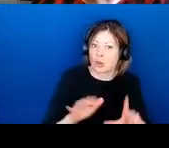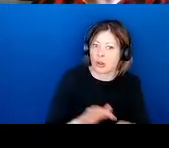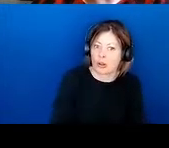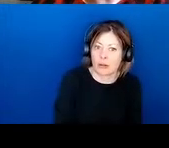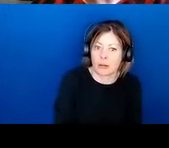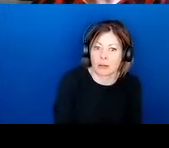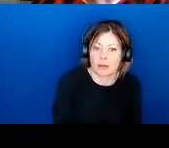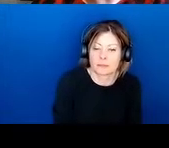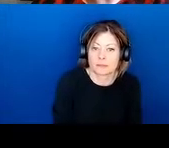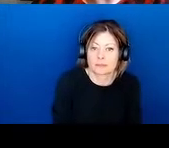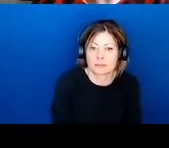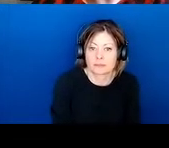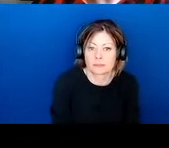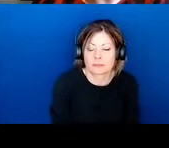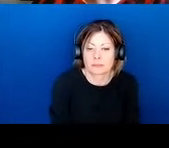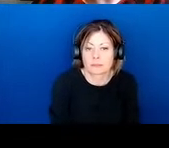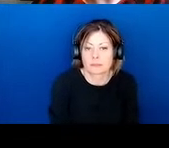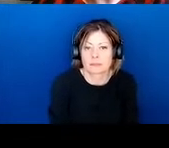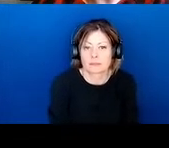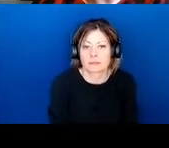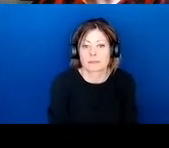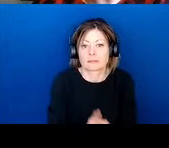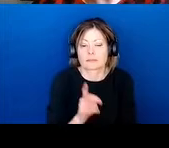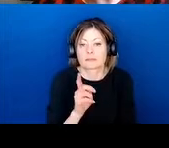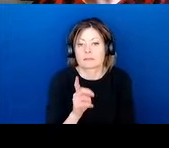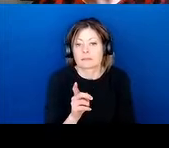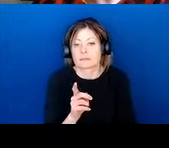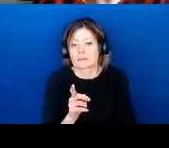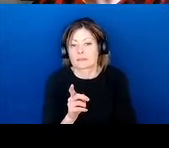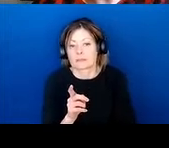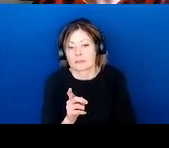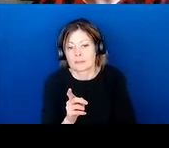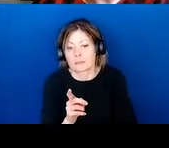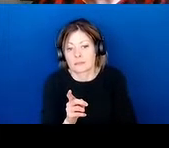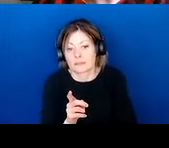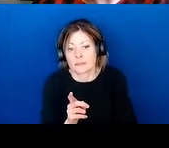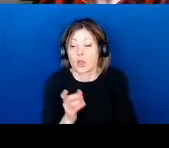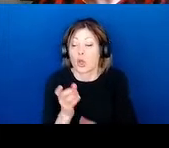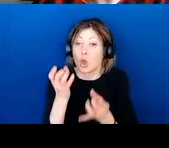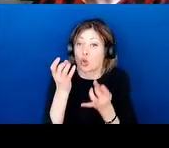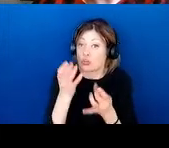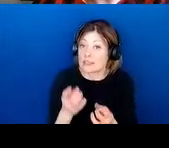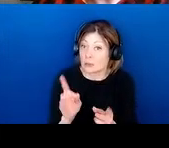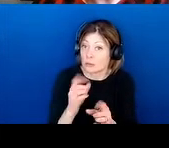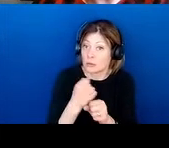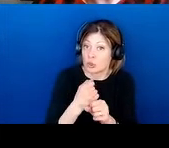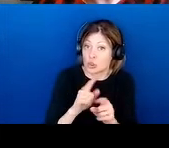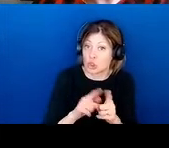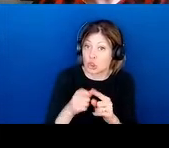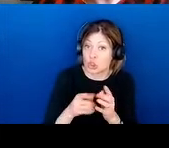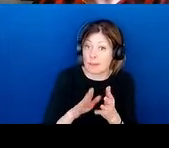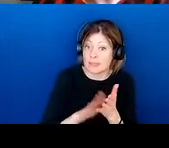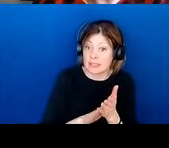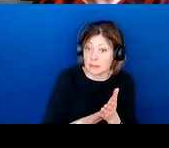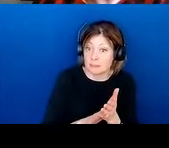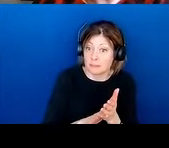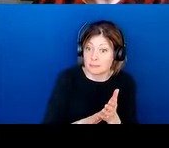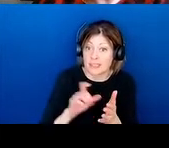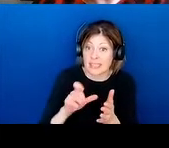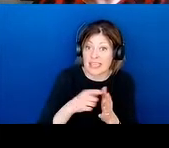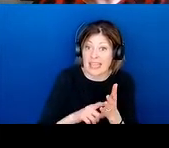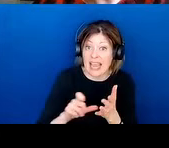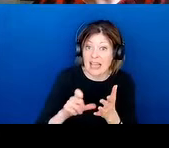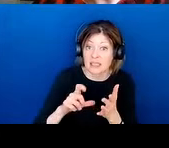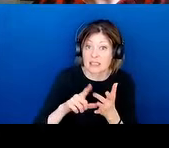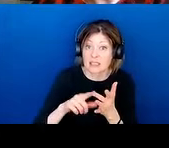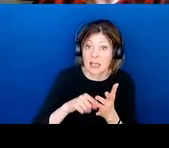Crystals themselves are natural minerals, including gypsum, calcite, fluorite, and